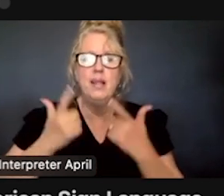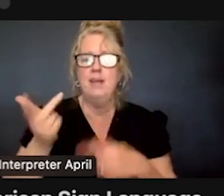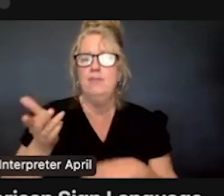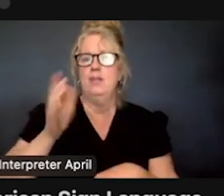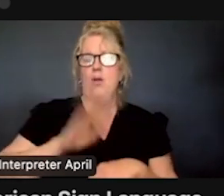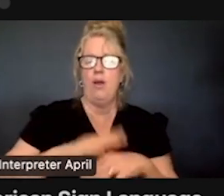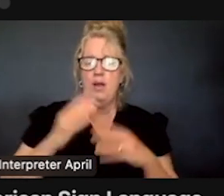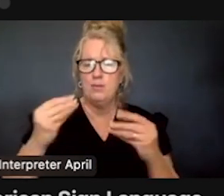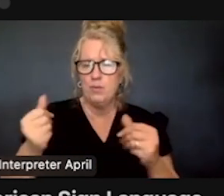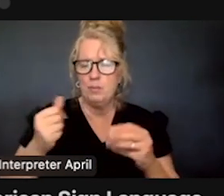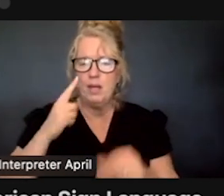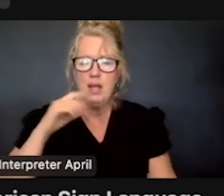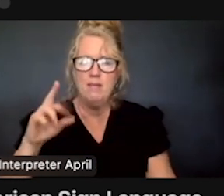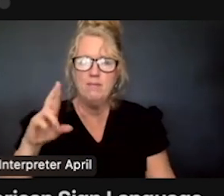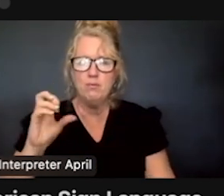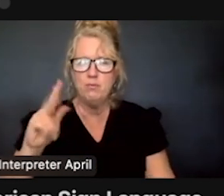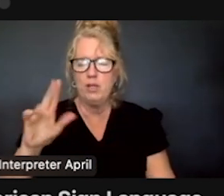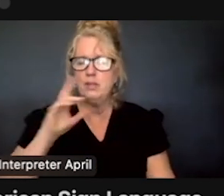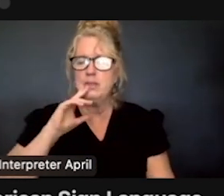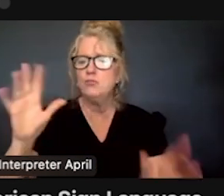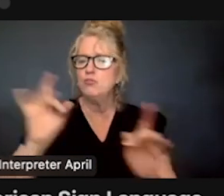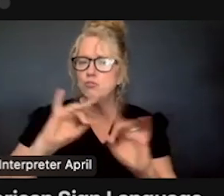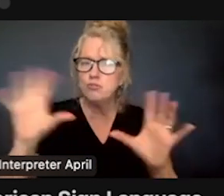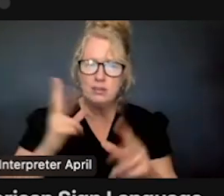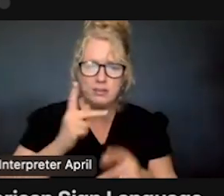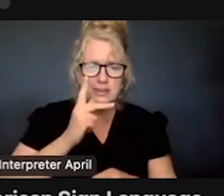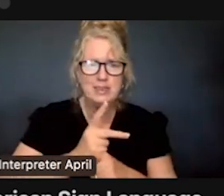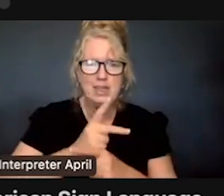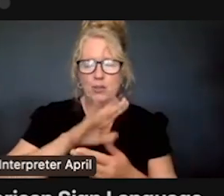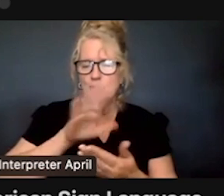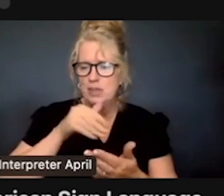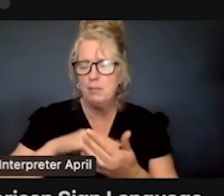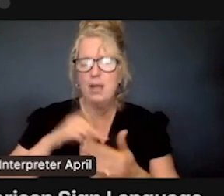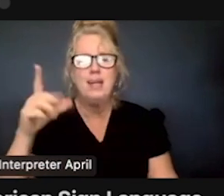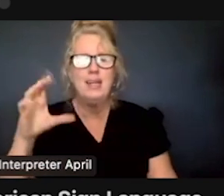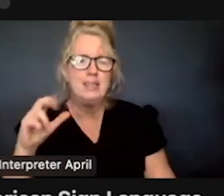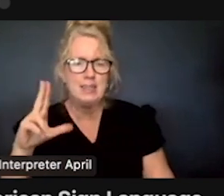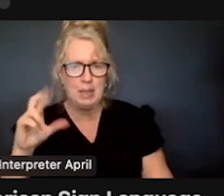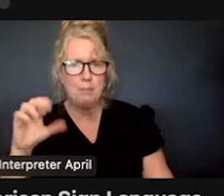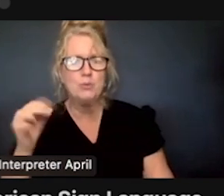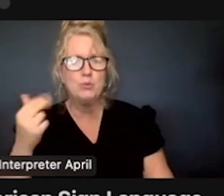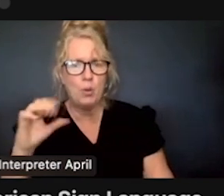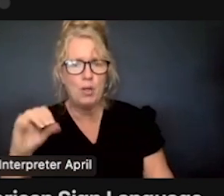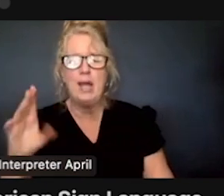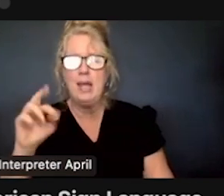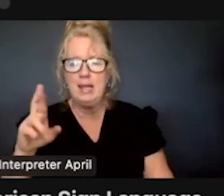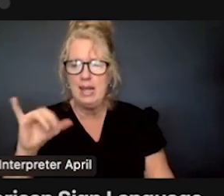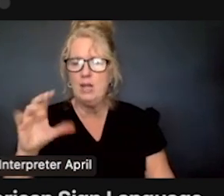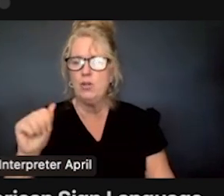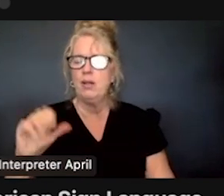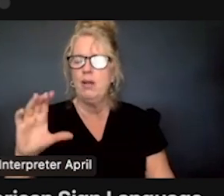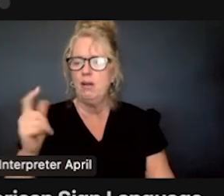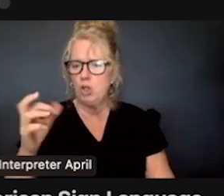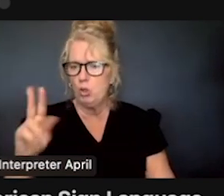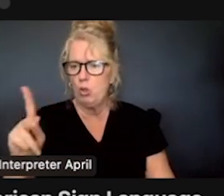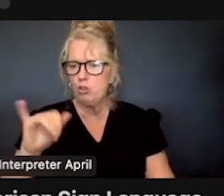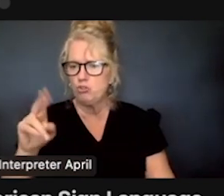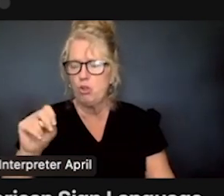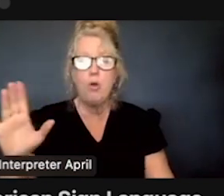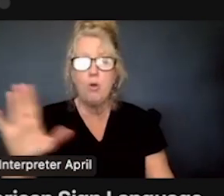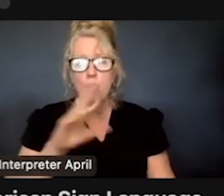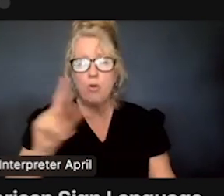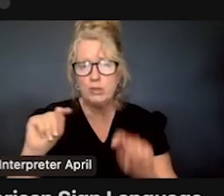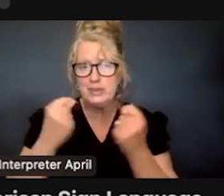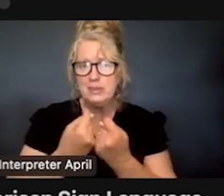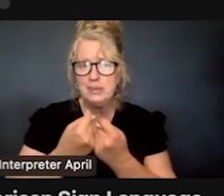location, Franklin County Crisis Care Center in Columbus, Ohio, and Erica Clark Jones and her team will